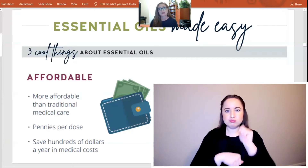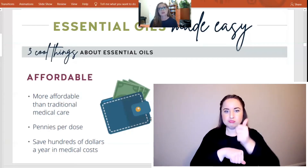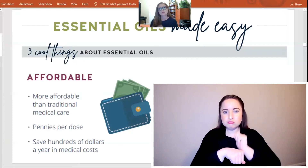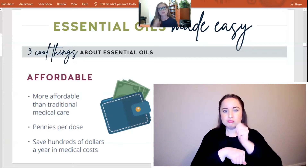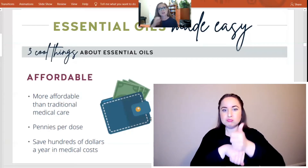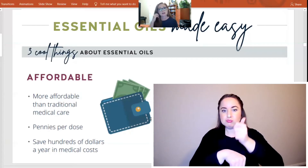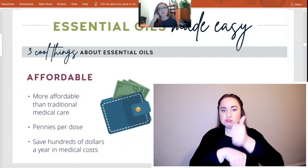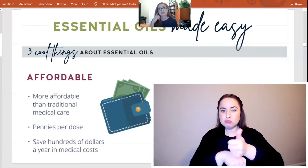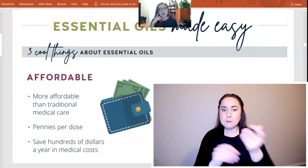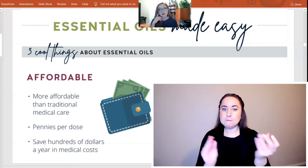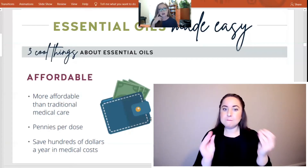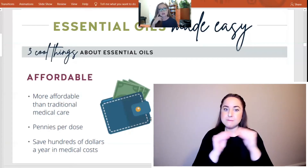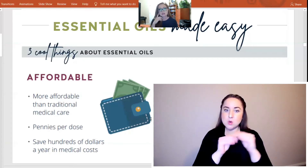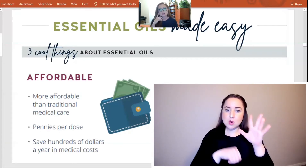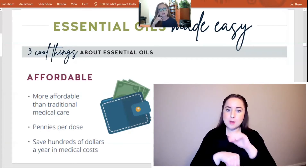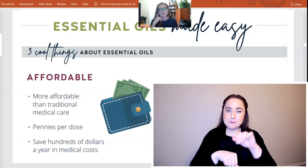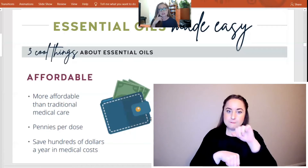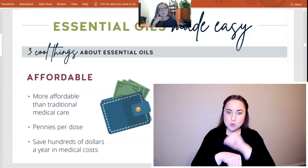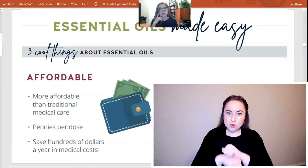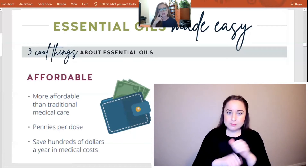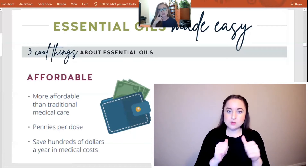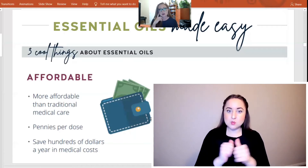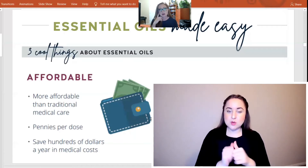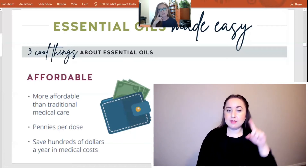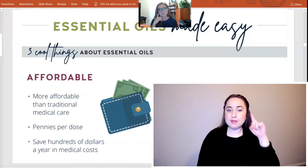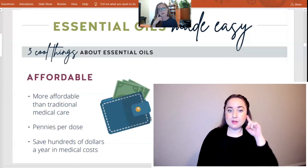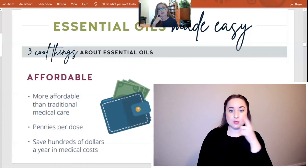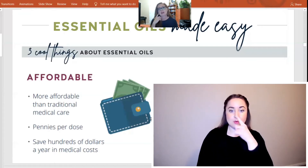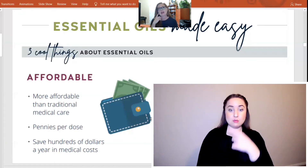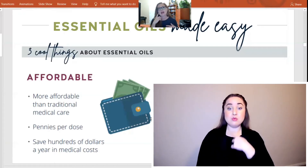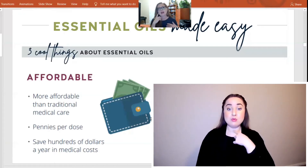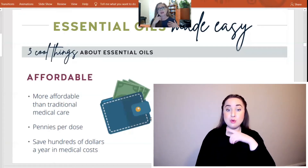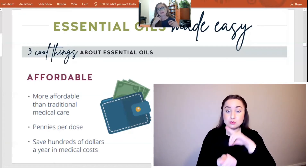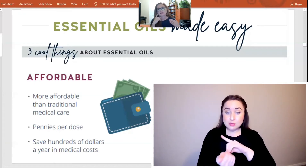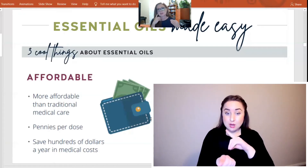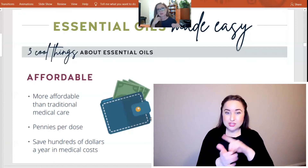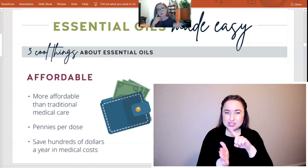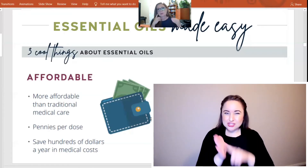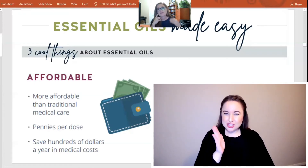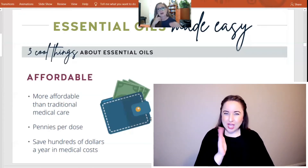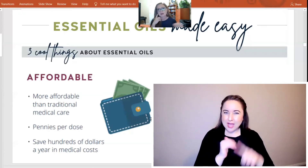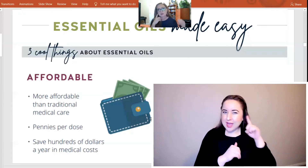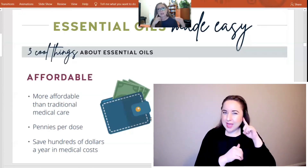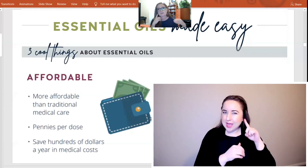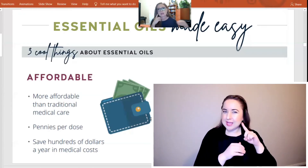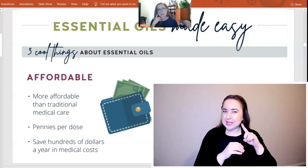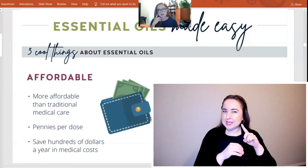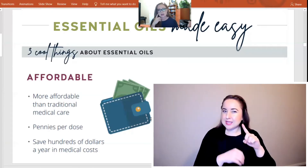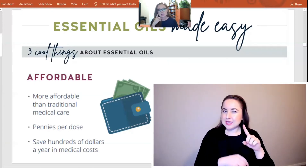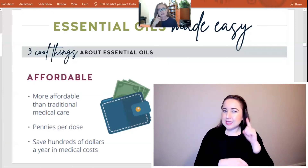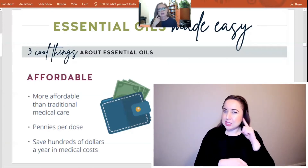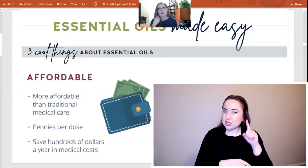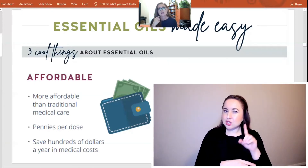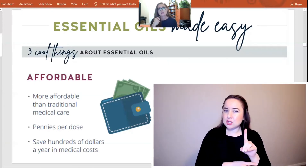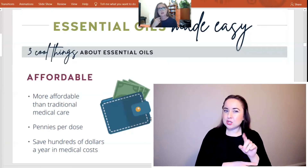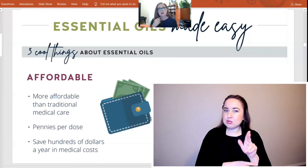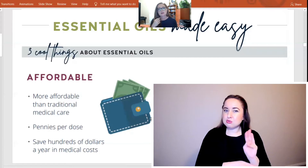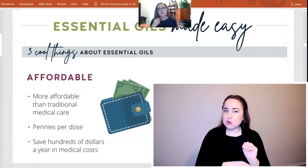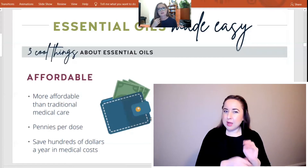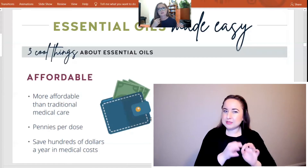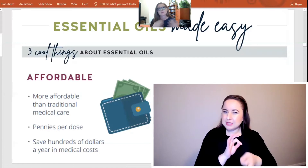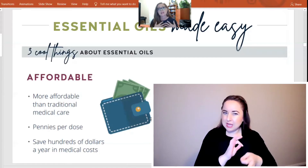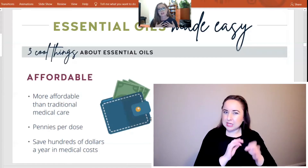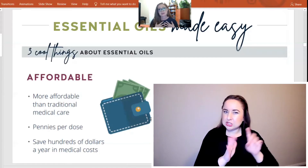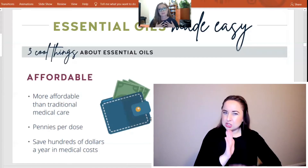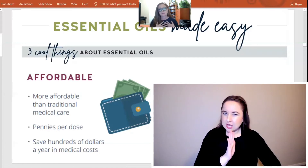to check the tear in my eardrum and to reevaluate my hearing. Because